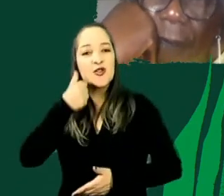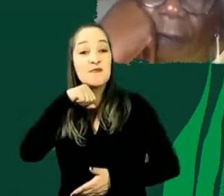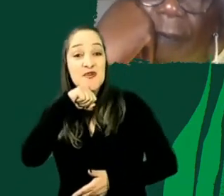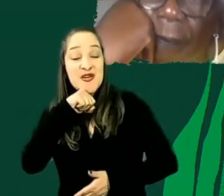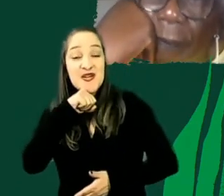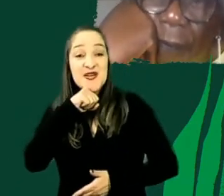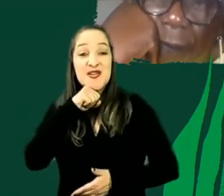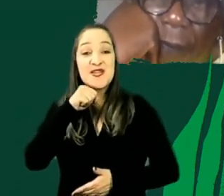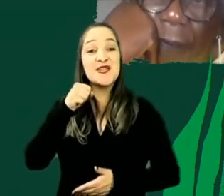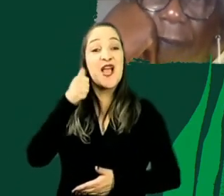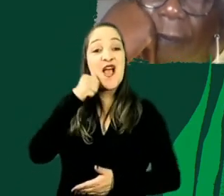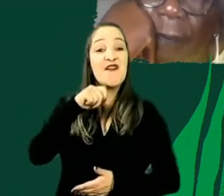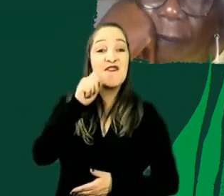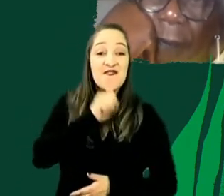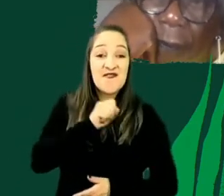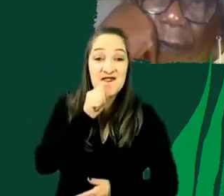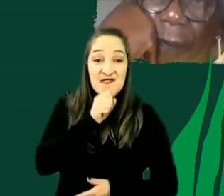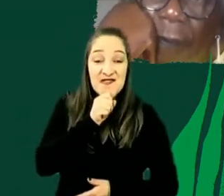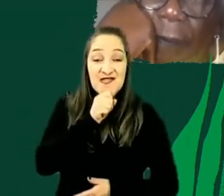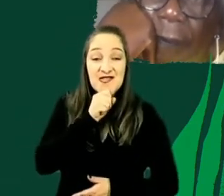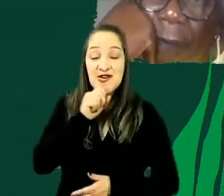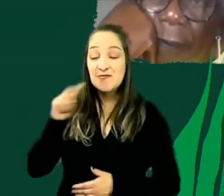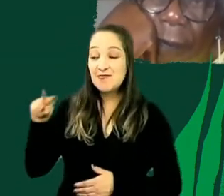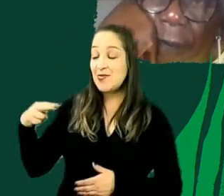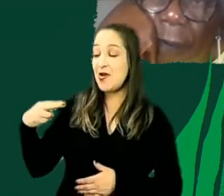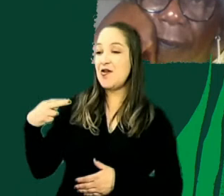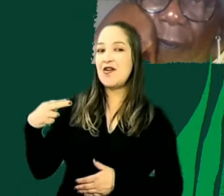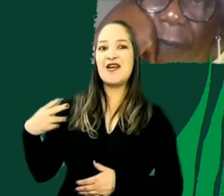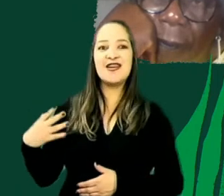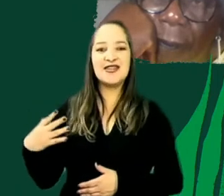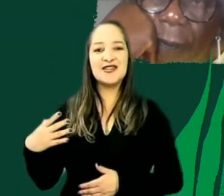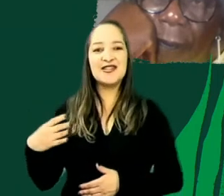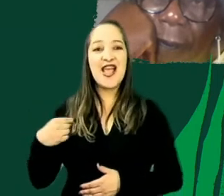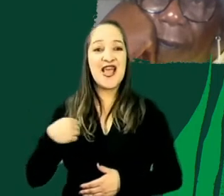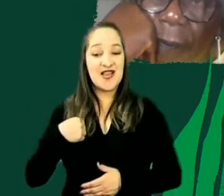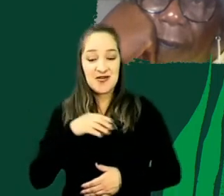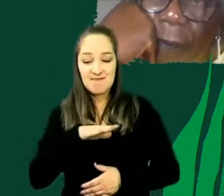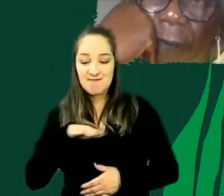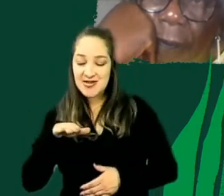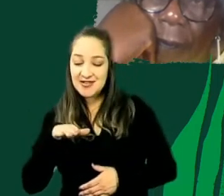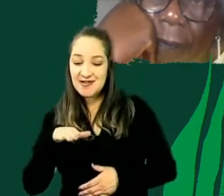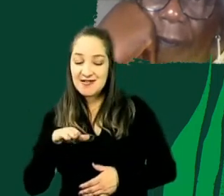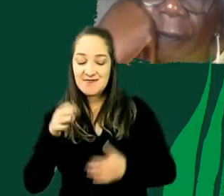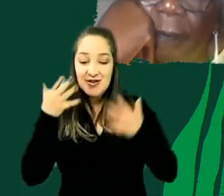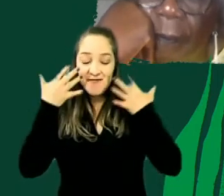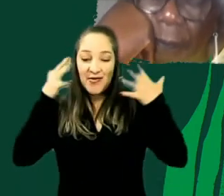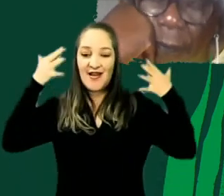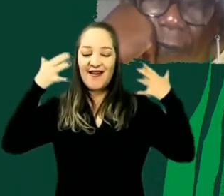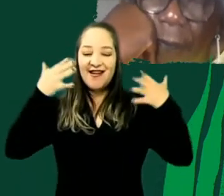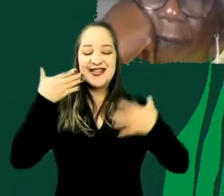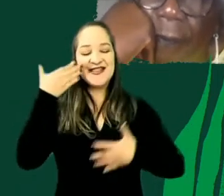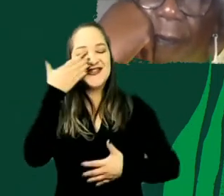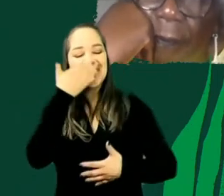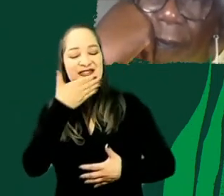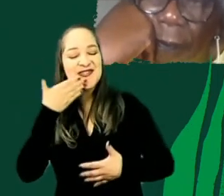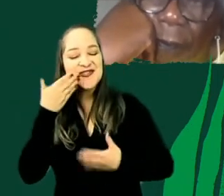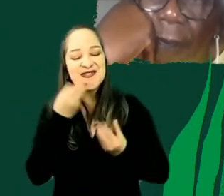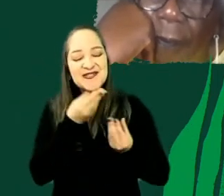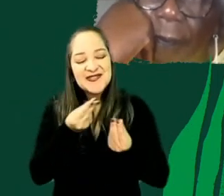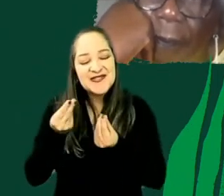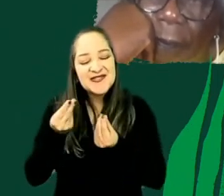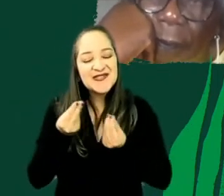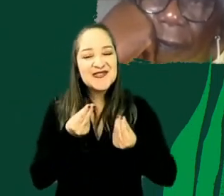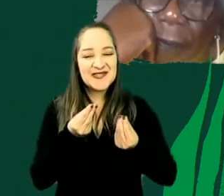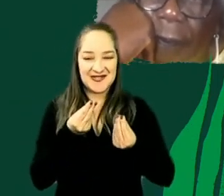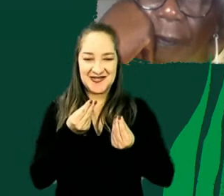little nappy-headed children over there, and saw our brightness and our sweetness and our high intelligence. And they, you know,